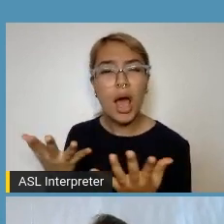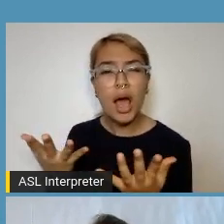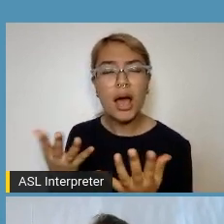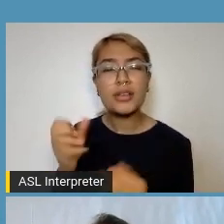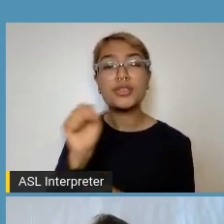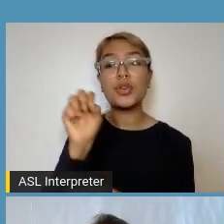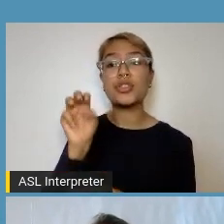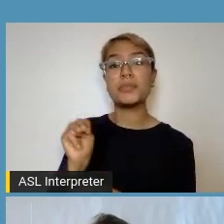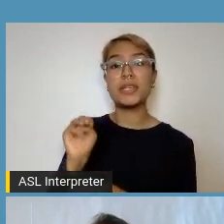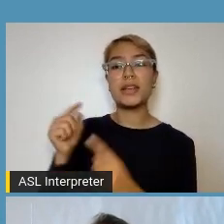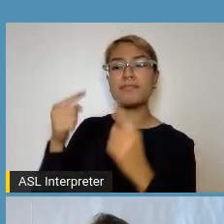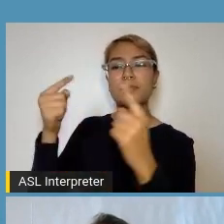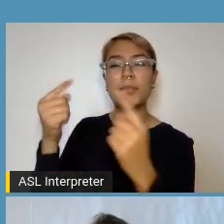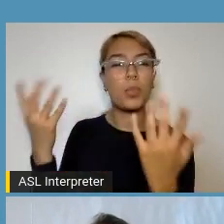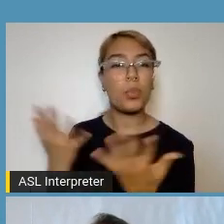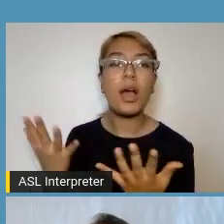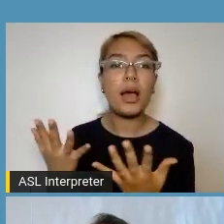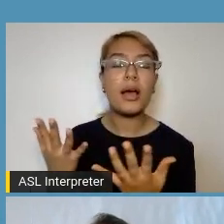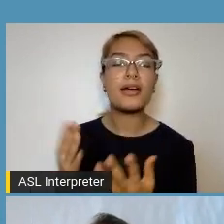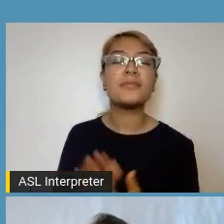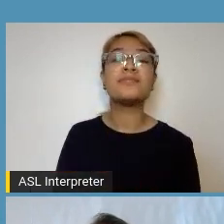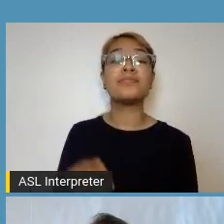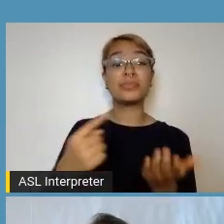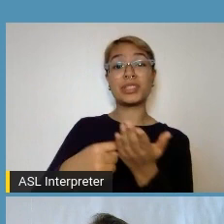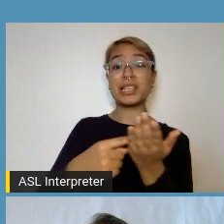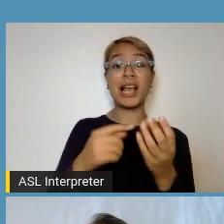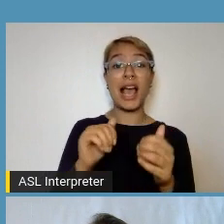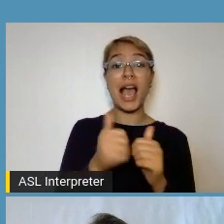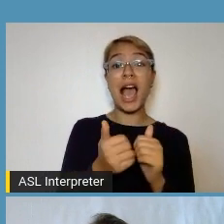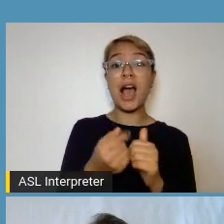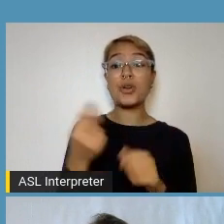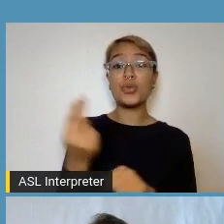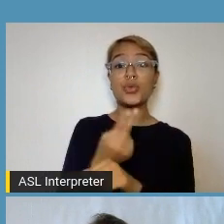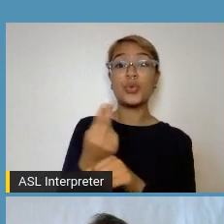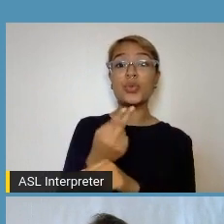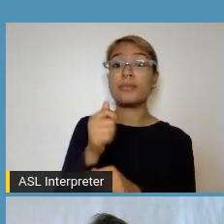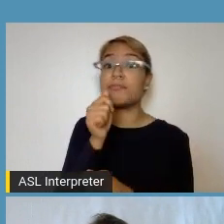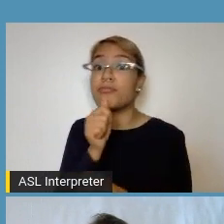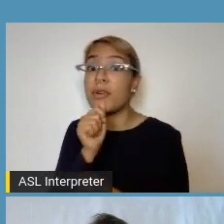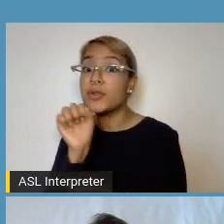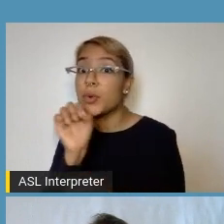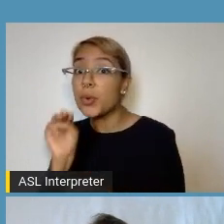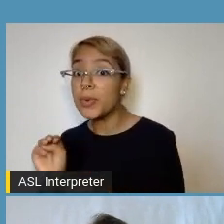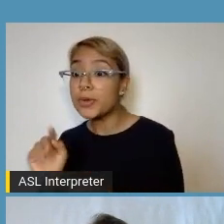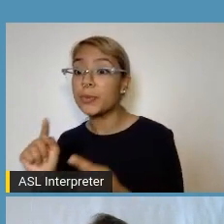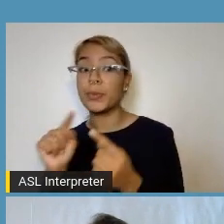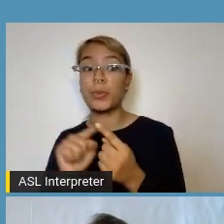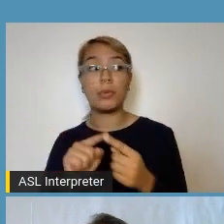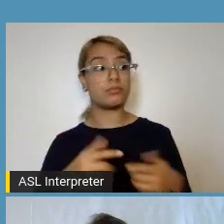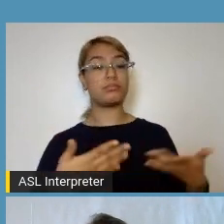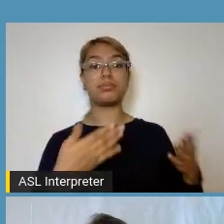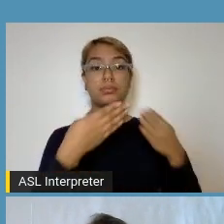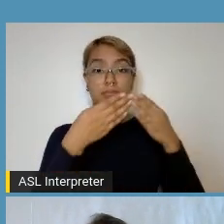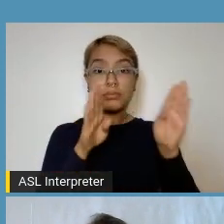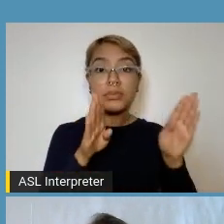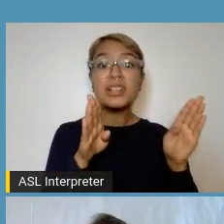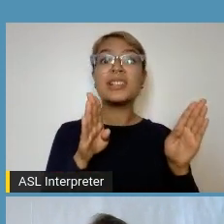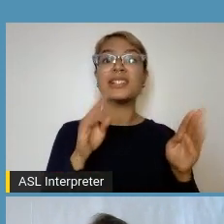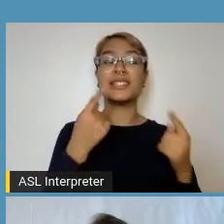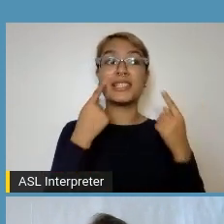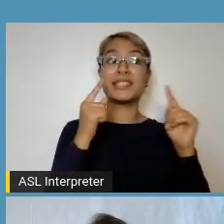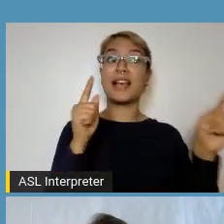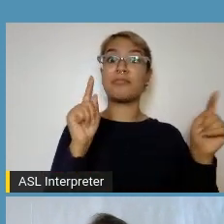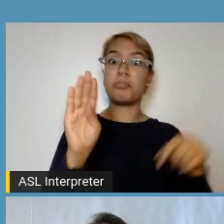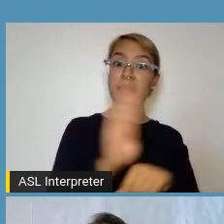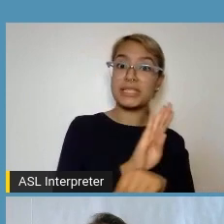media channels. I will discuss how I went from using only private social media accounts to successfully running a business account,